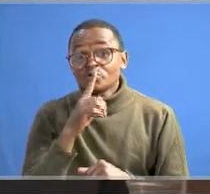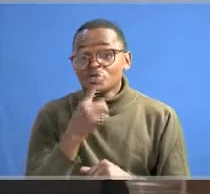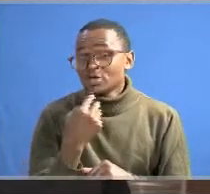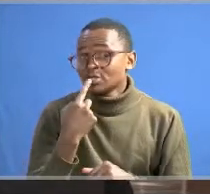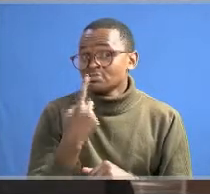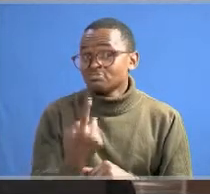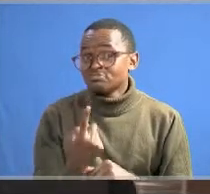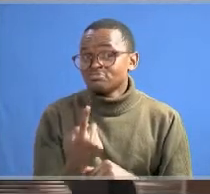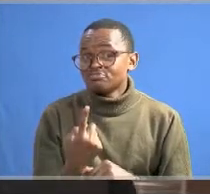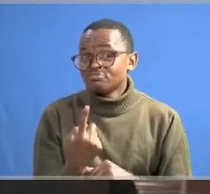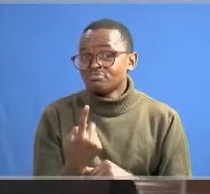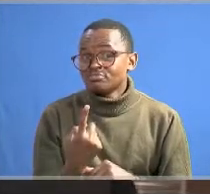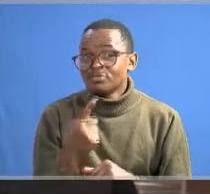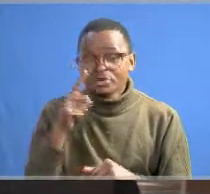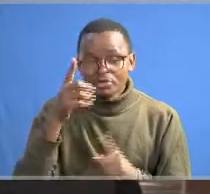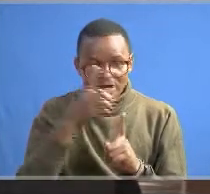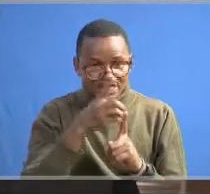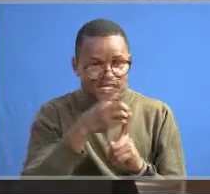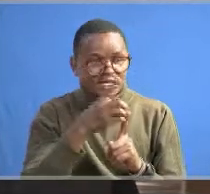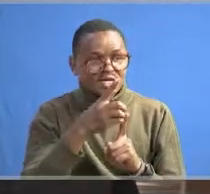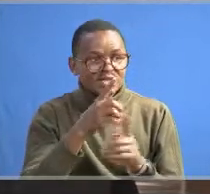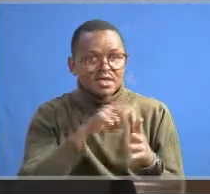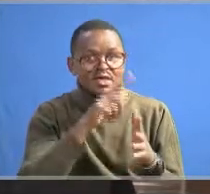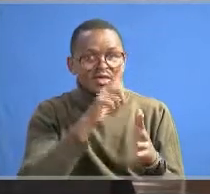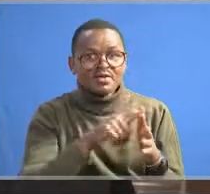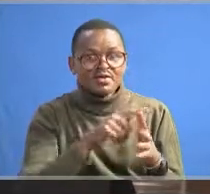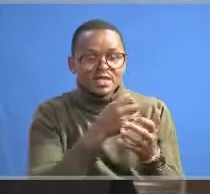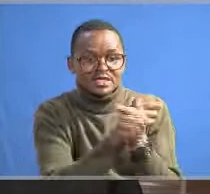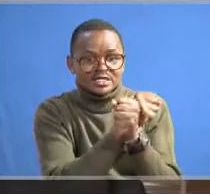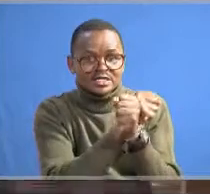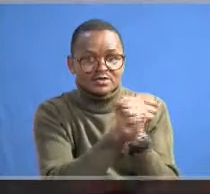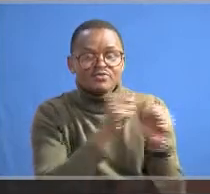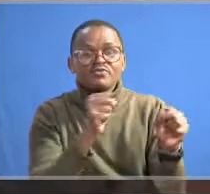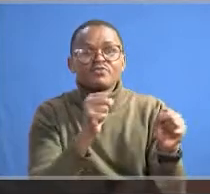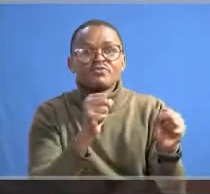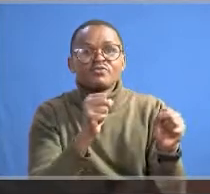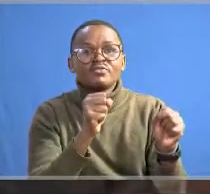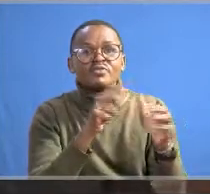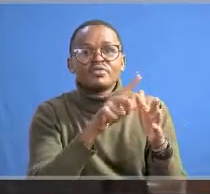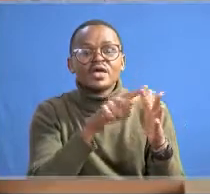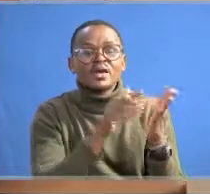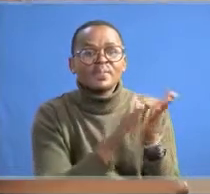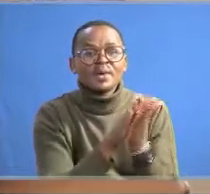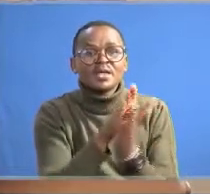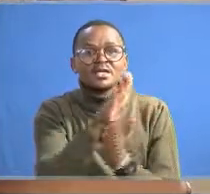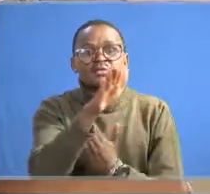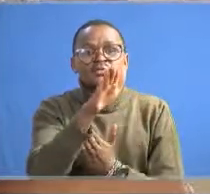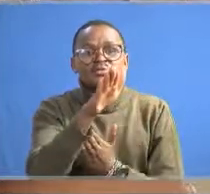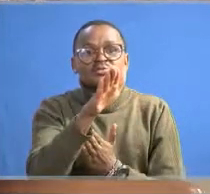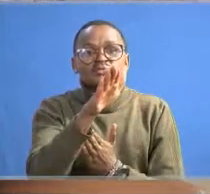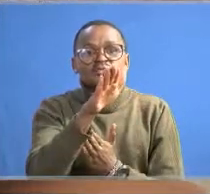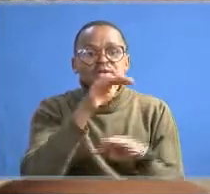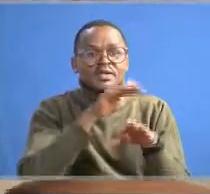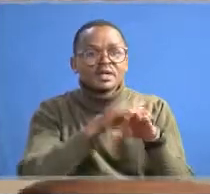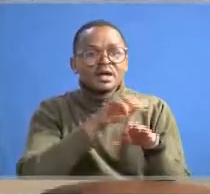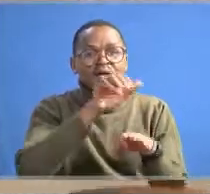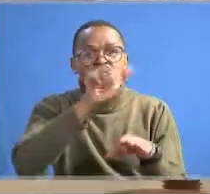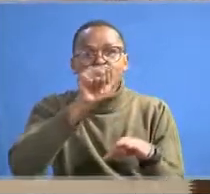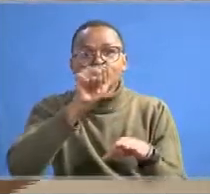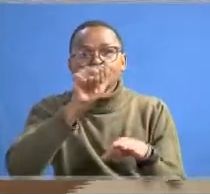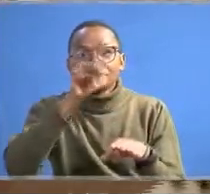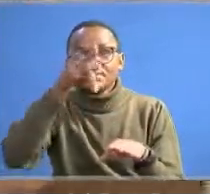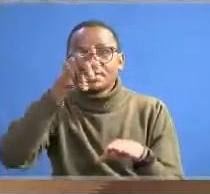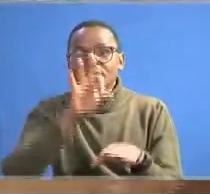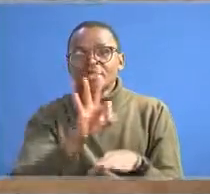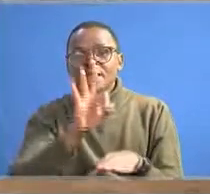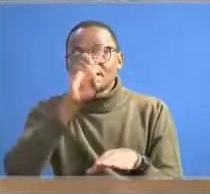said you design, then save, then print. At AB3D, they